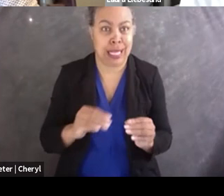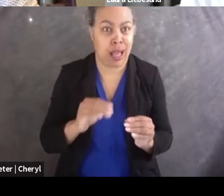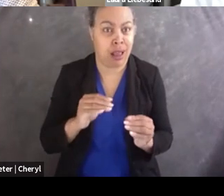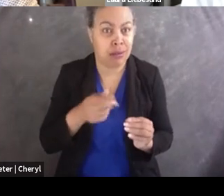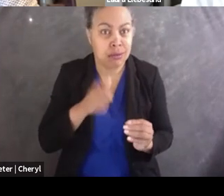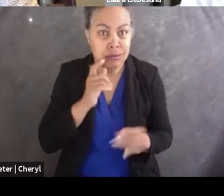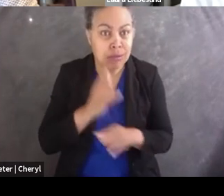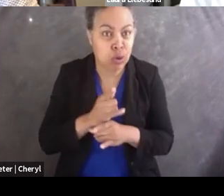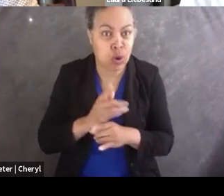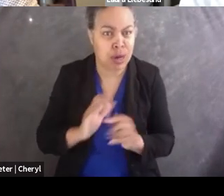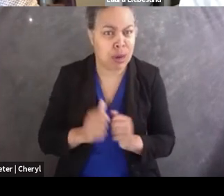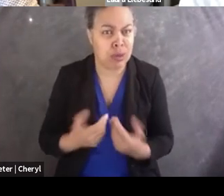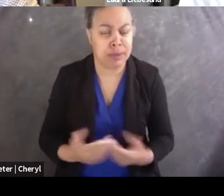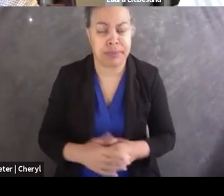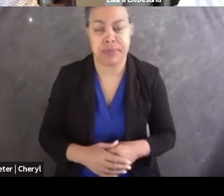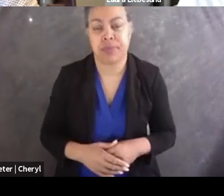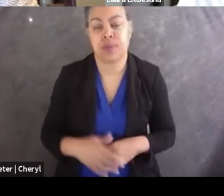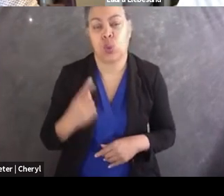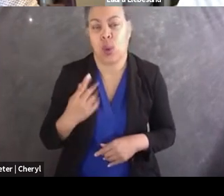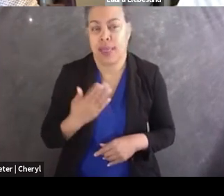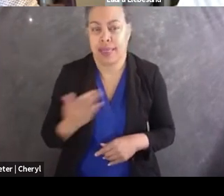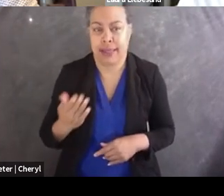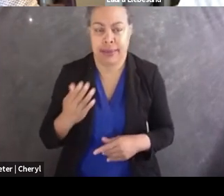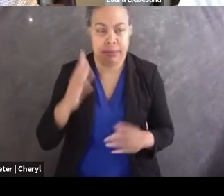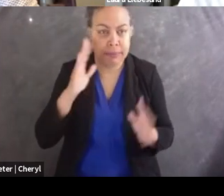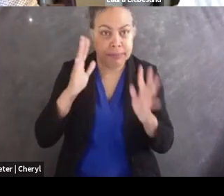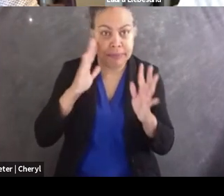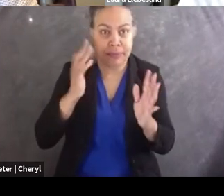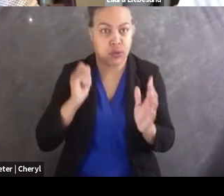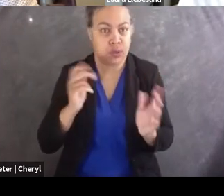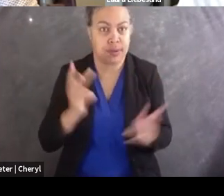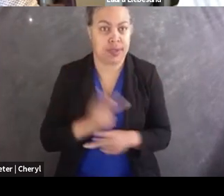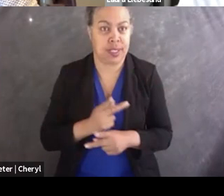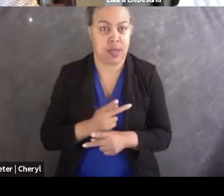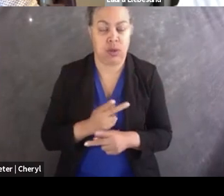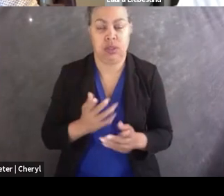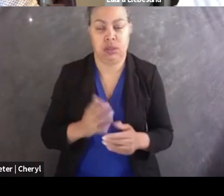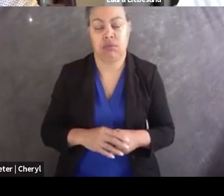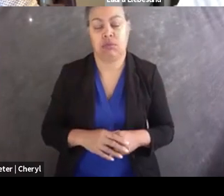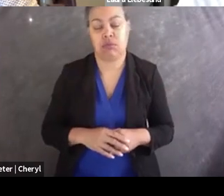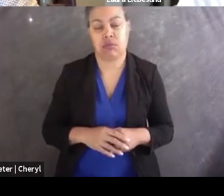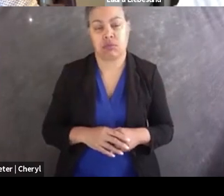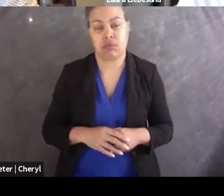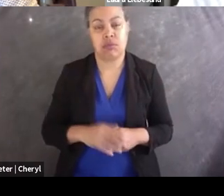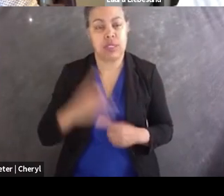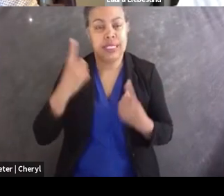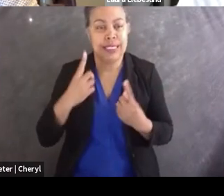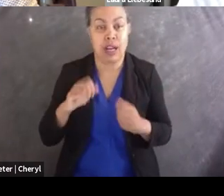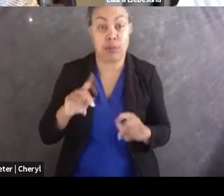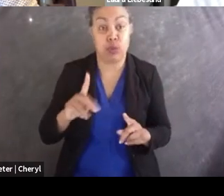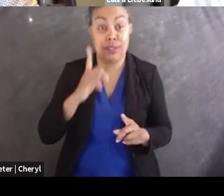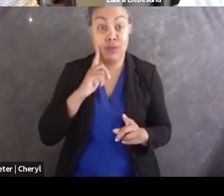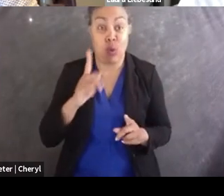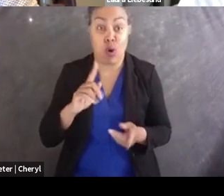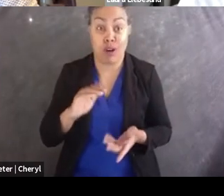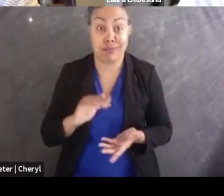innovations that was arrived upon was to look at the opportunity to have to-go